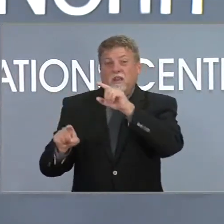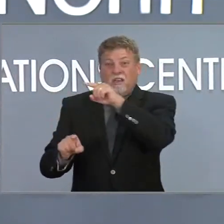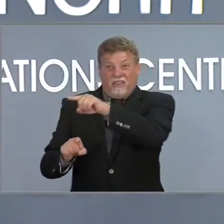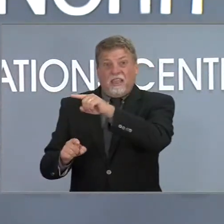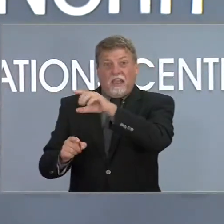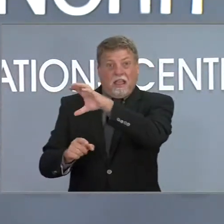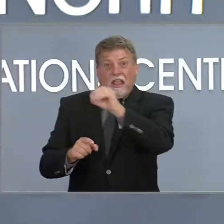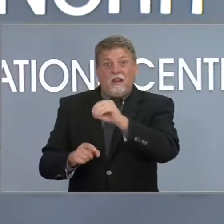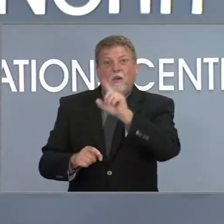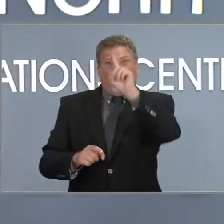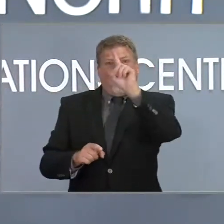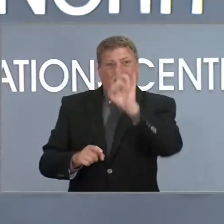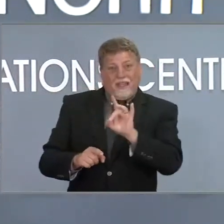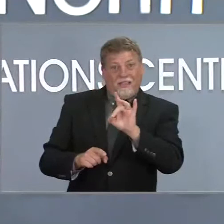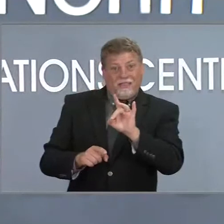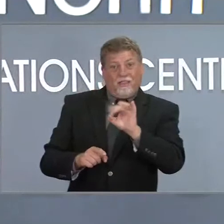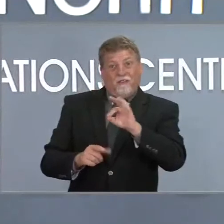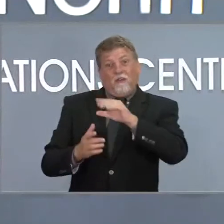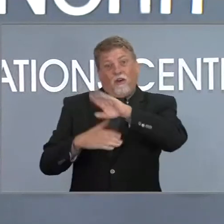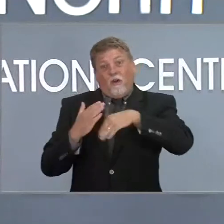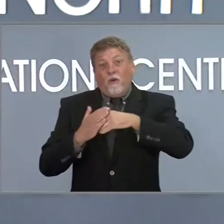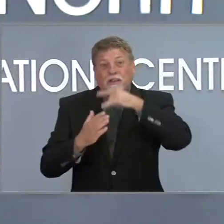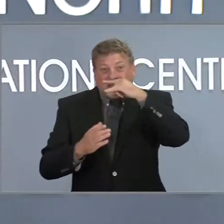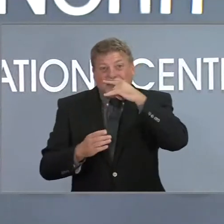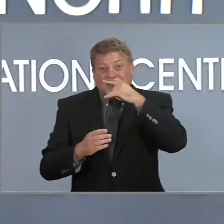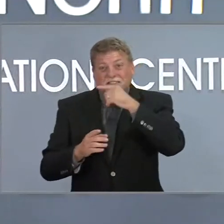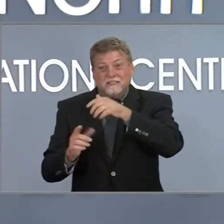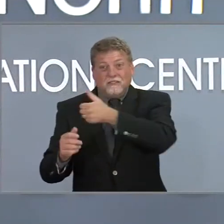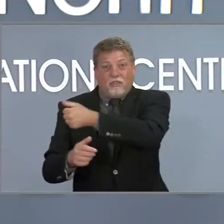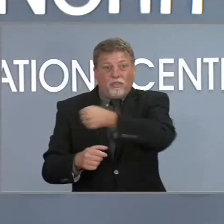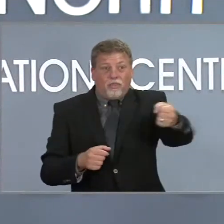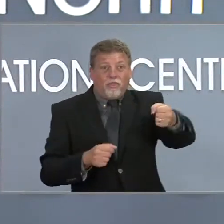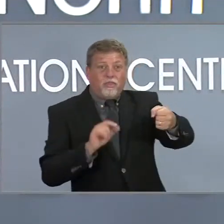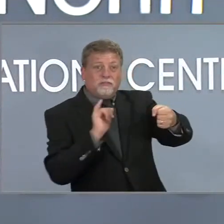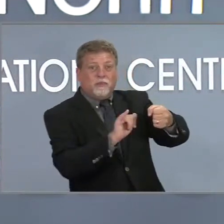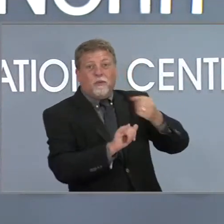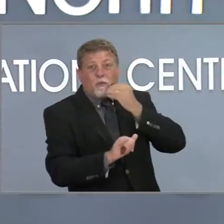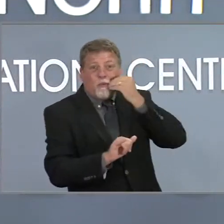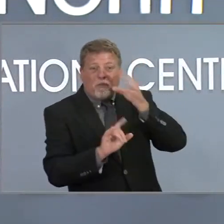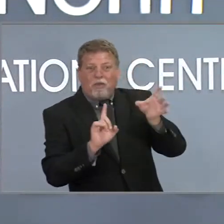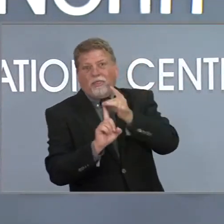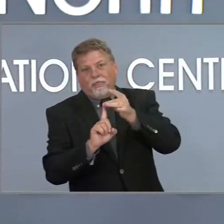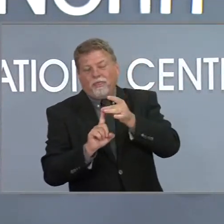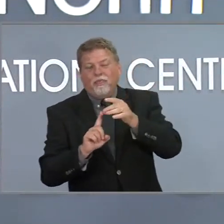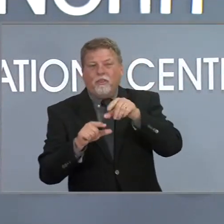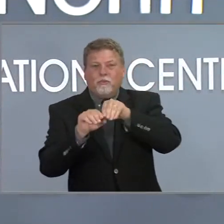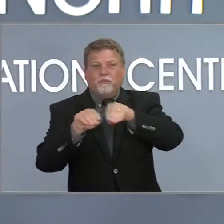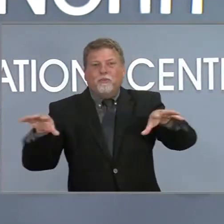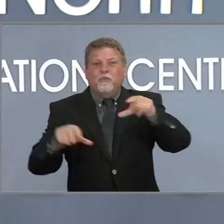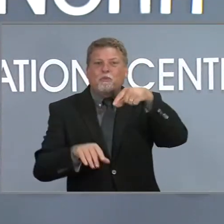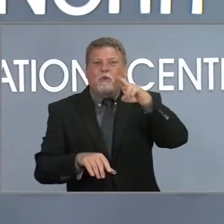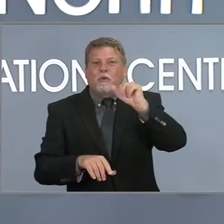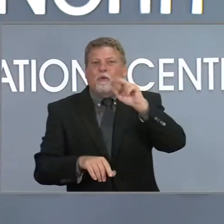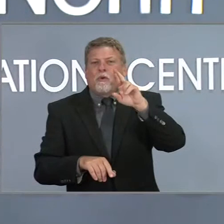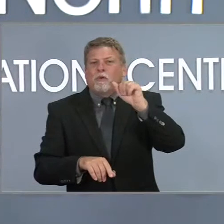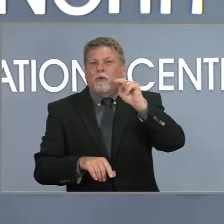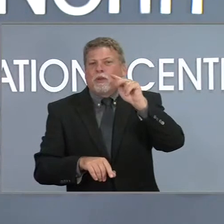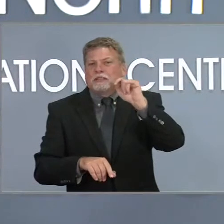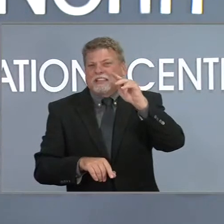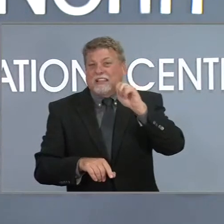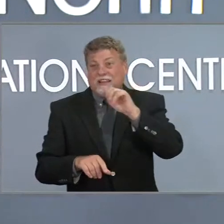quarantine. That's one of those 3 districts in the vast minority that is not requiring masking. As a result, longer quarantine